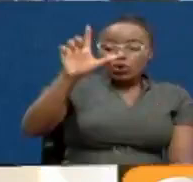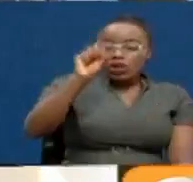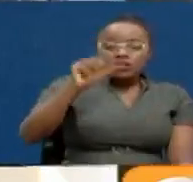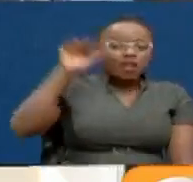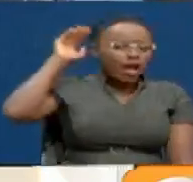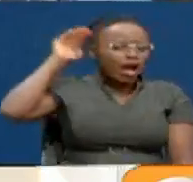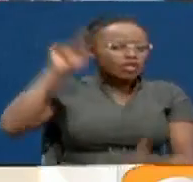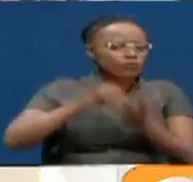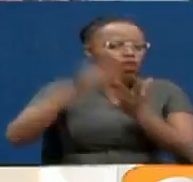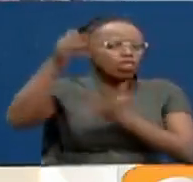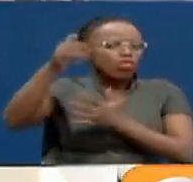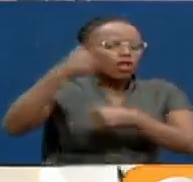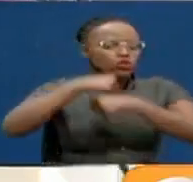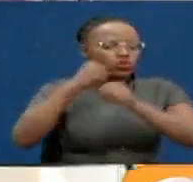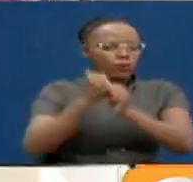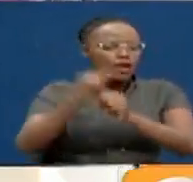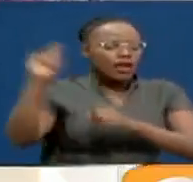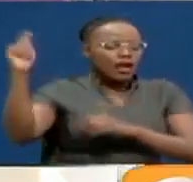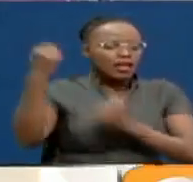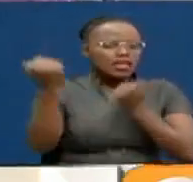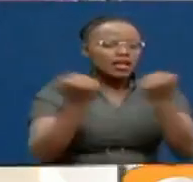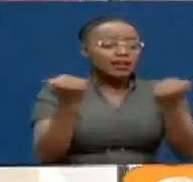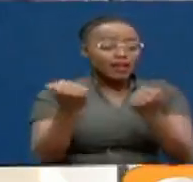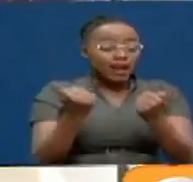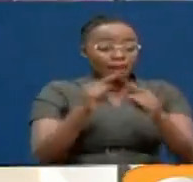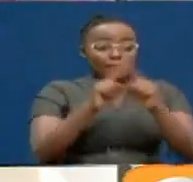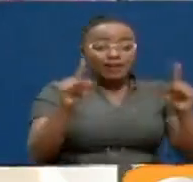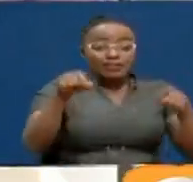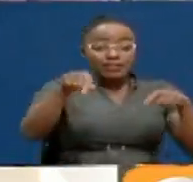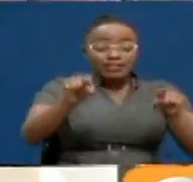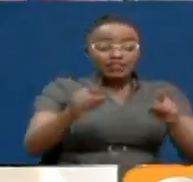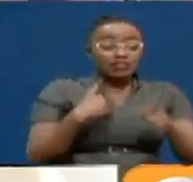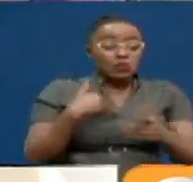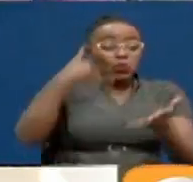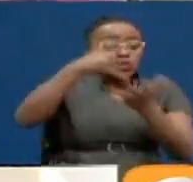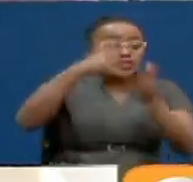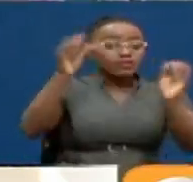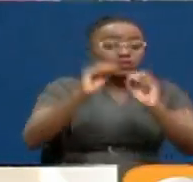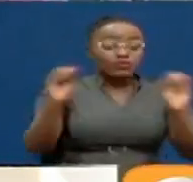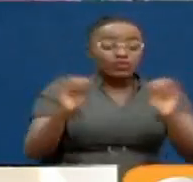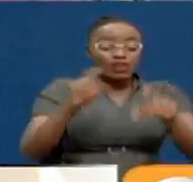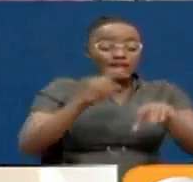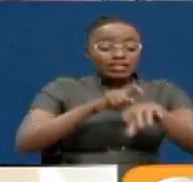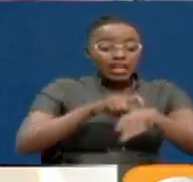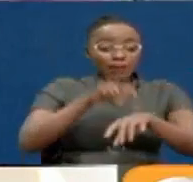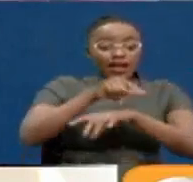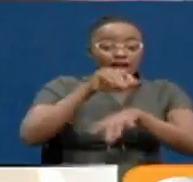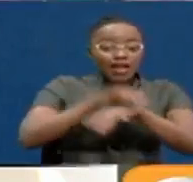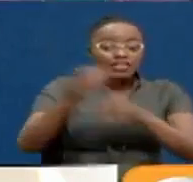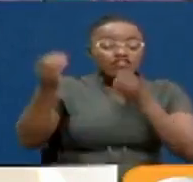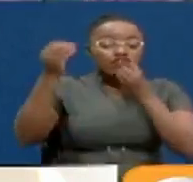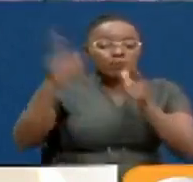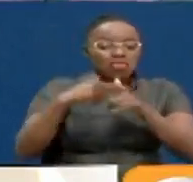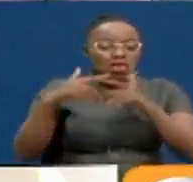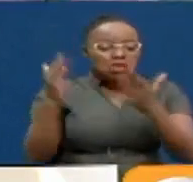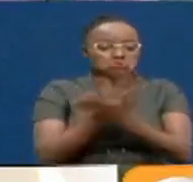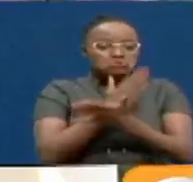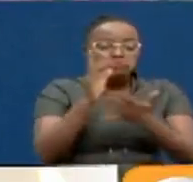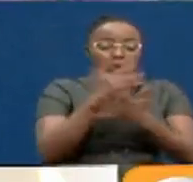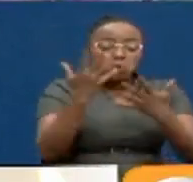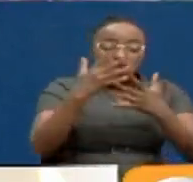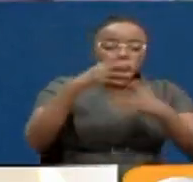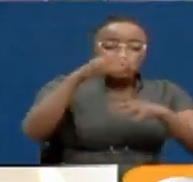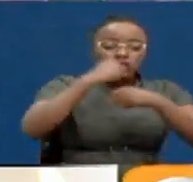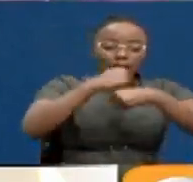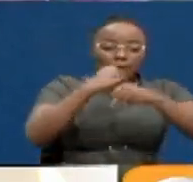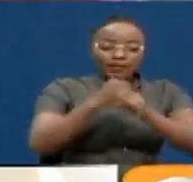was a project to make a Kenyan car. However, he was not involved in this. But when he got wind of it and where it was being made,